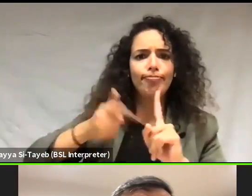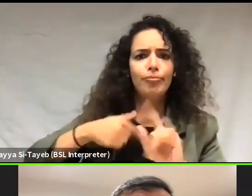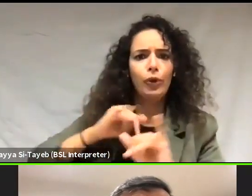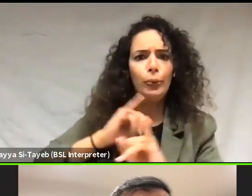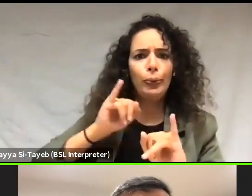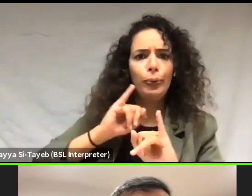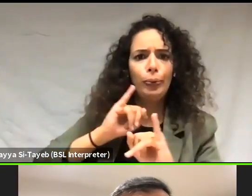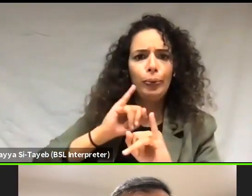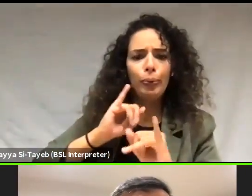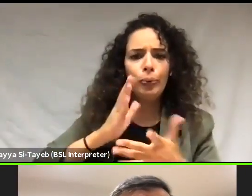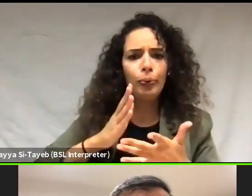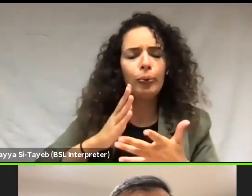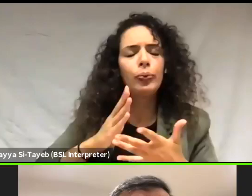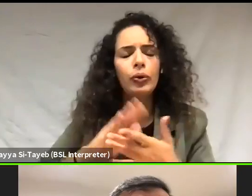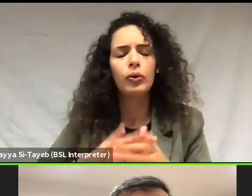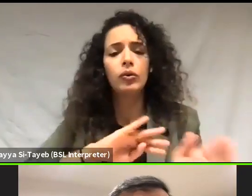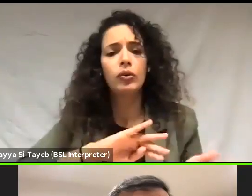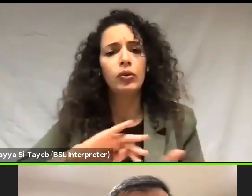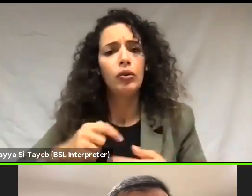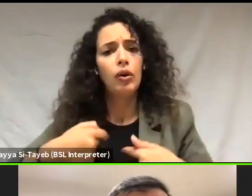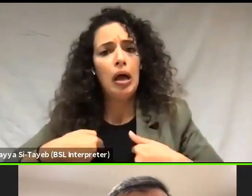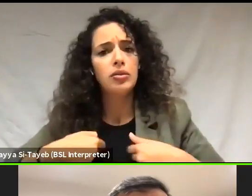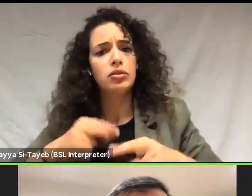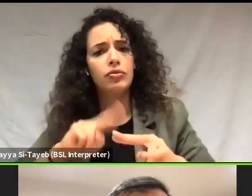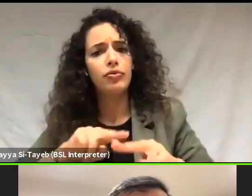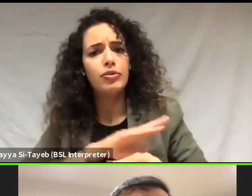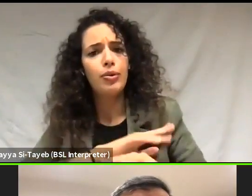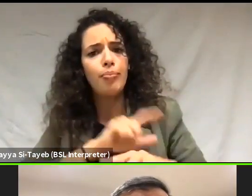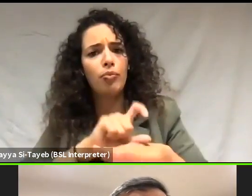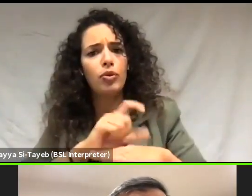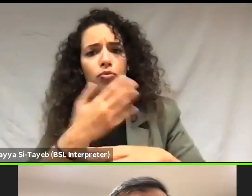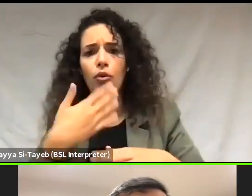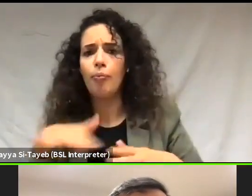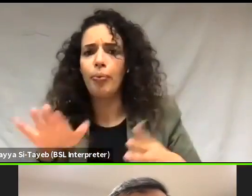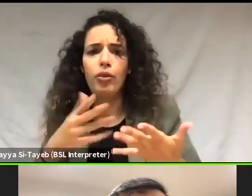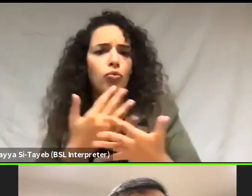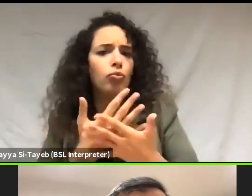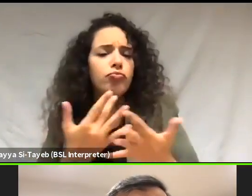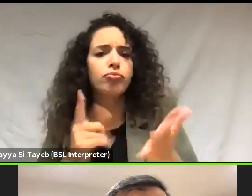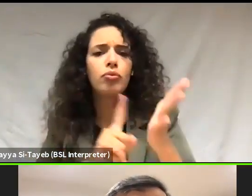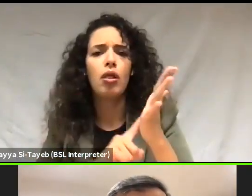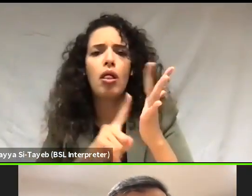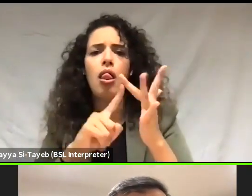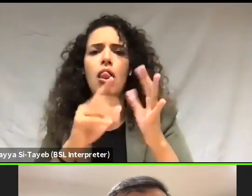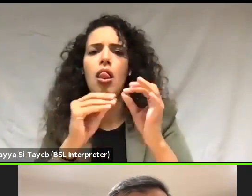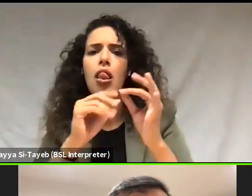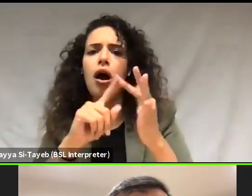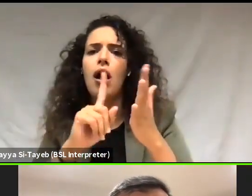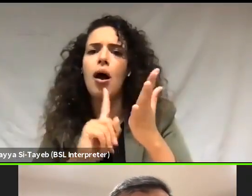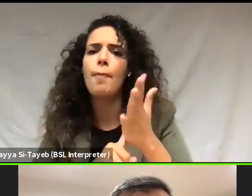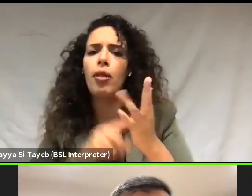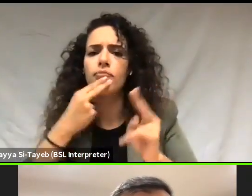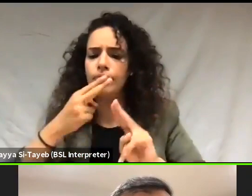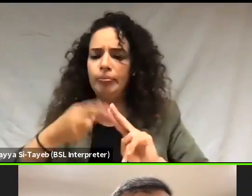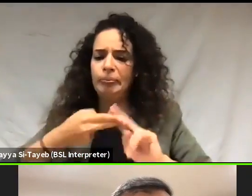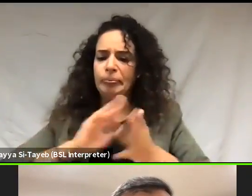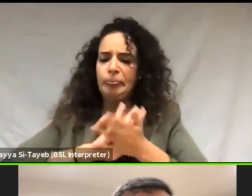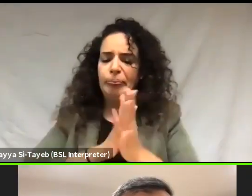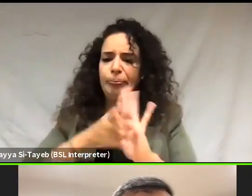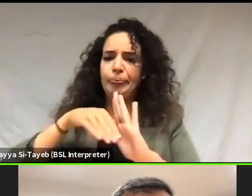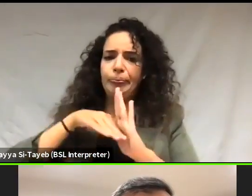Park Mosque, we've been through many libel cases. Actually, we've